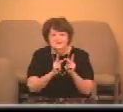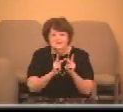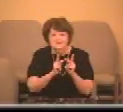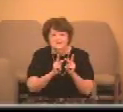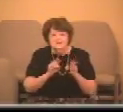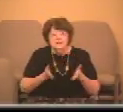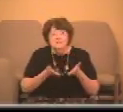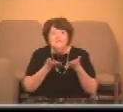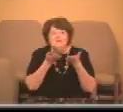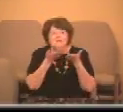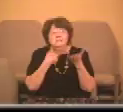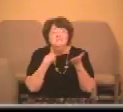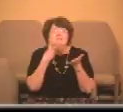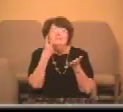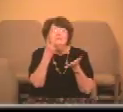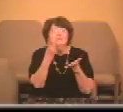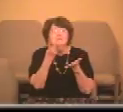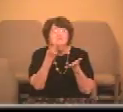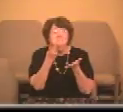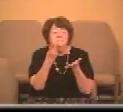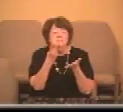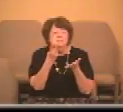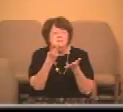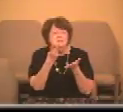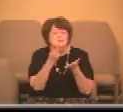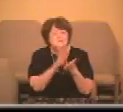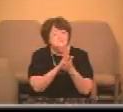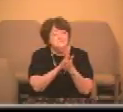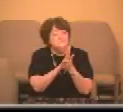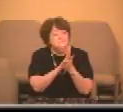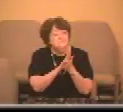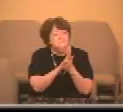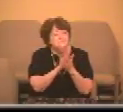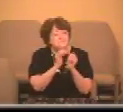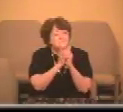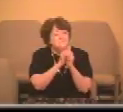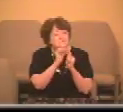can lift their voices in praise and adoration and worship of you.